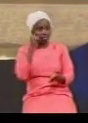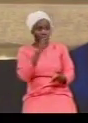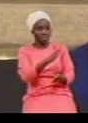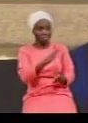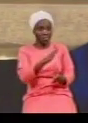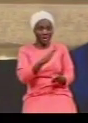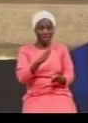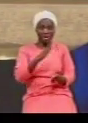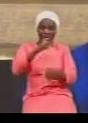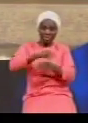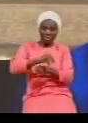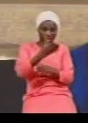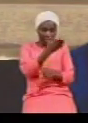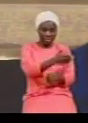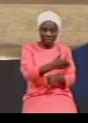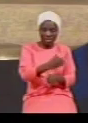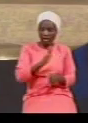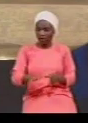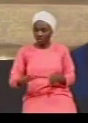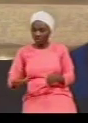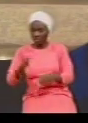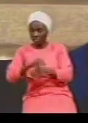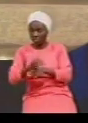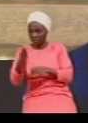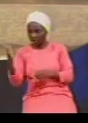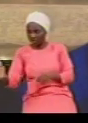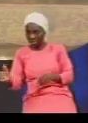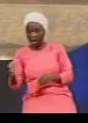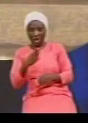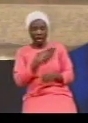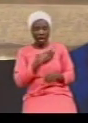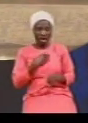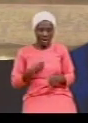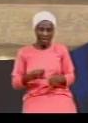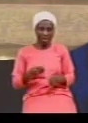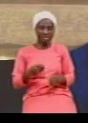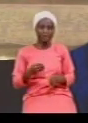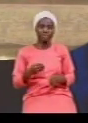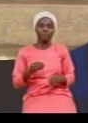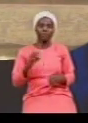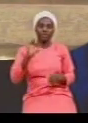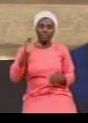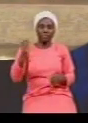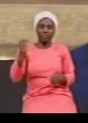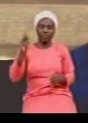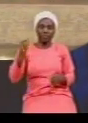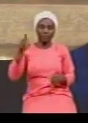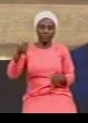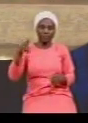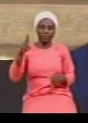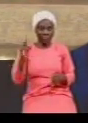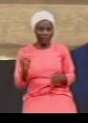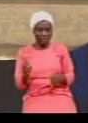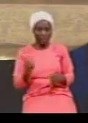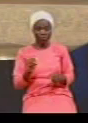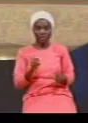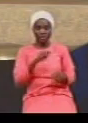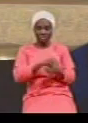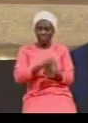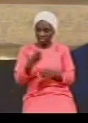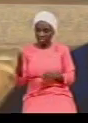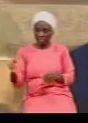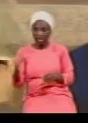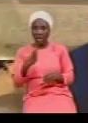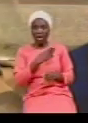a children ministry there, there's campus ministry there, there's youth ministry there, and there's the local church there, where